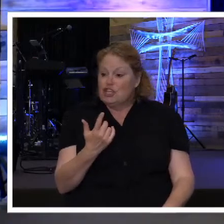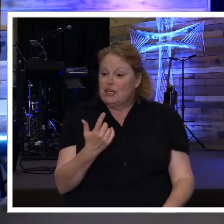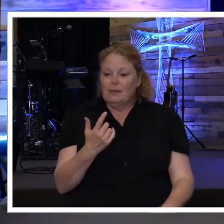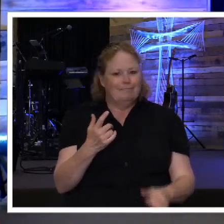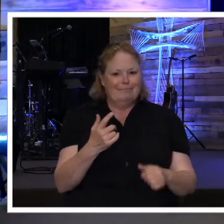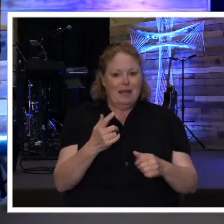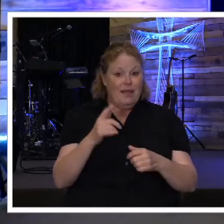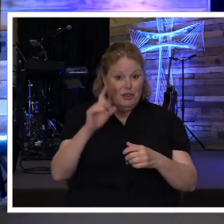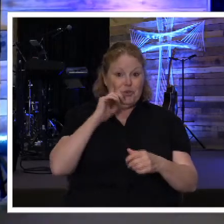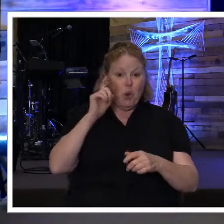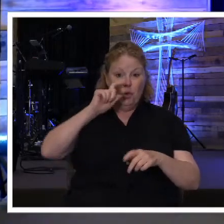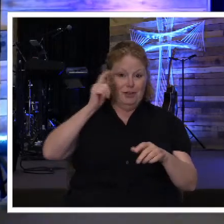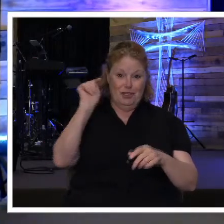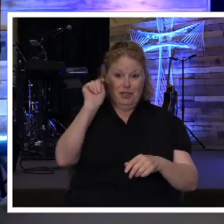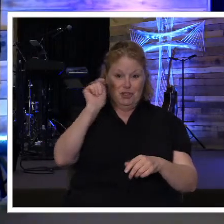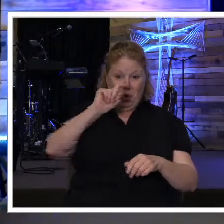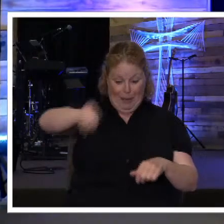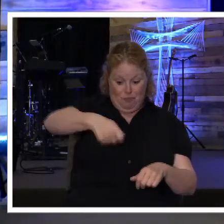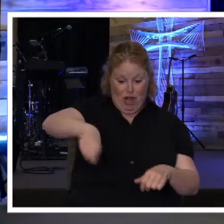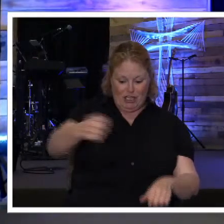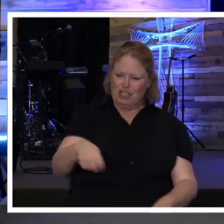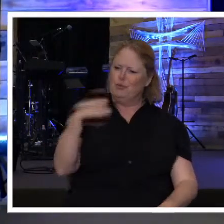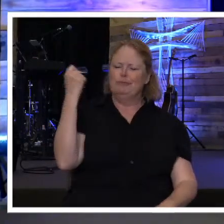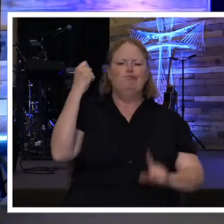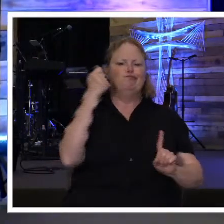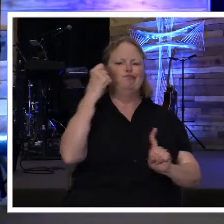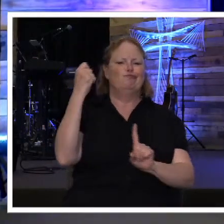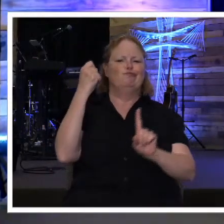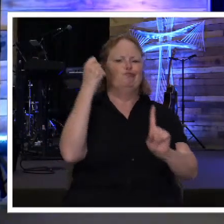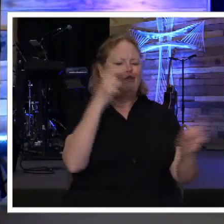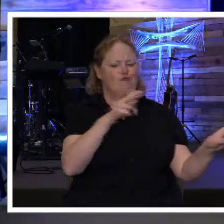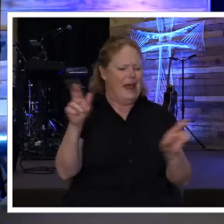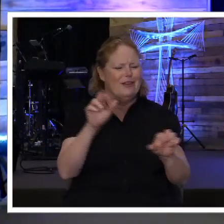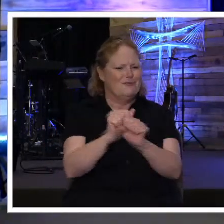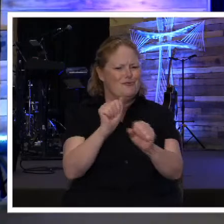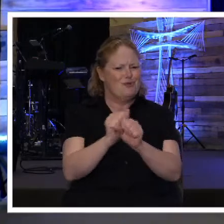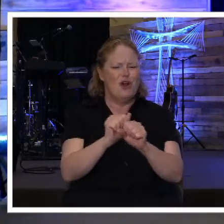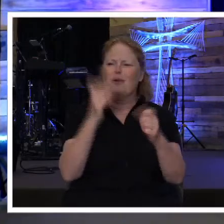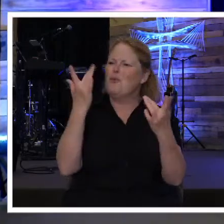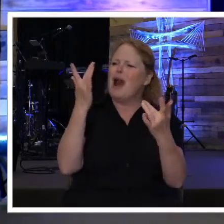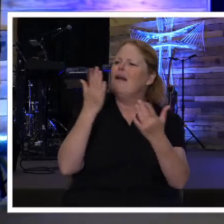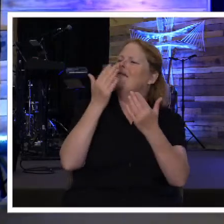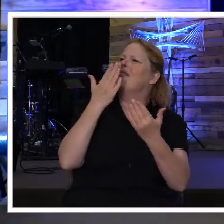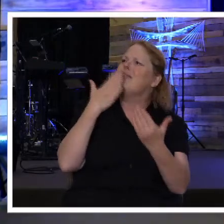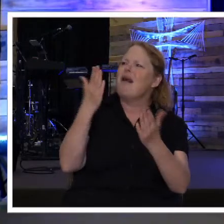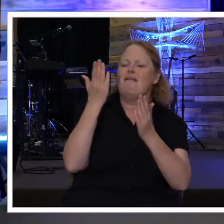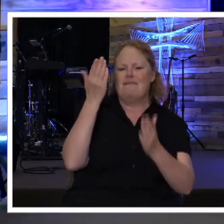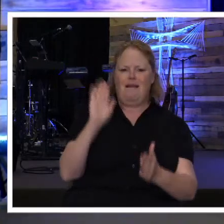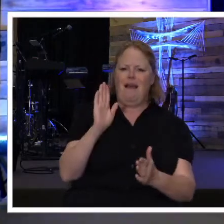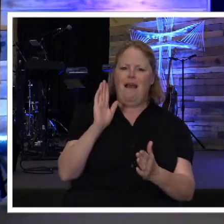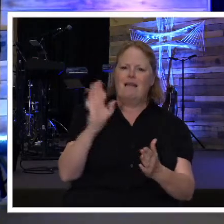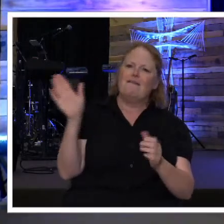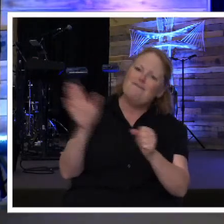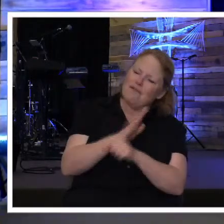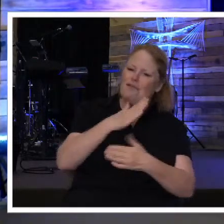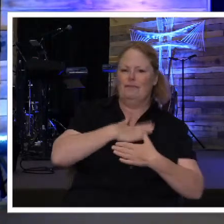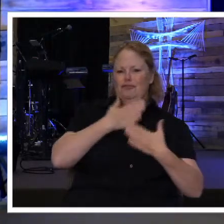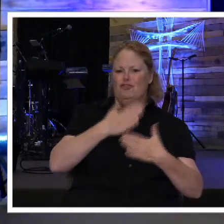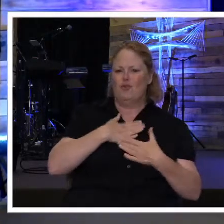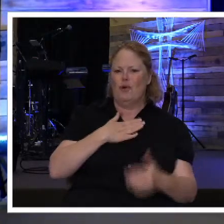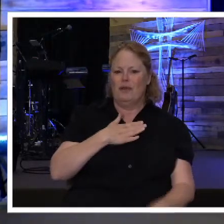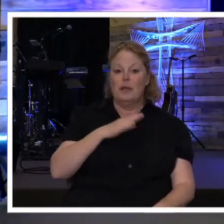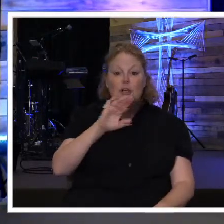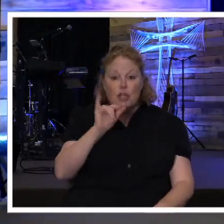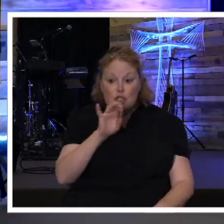it like it was a torch, you know, just talking about the joy that she has in serving the Lord in all of this. Her